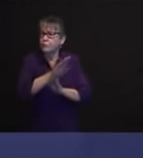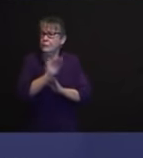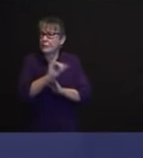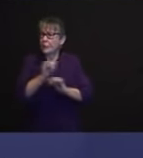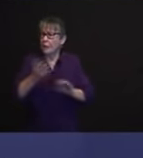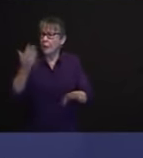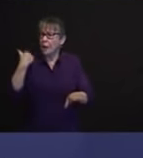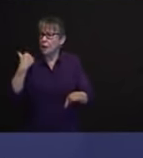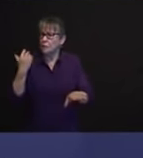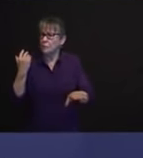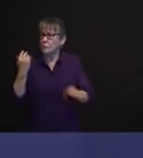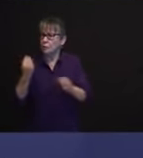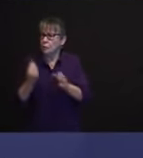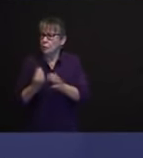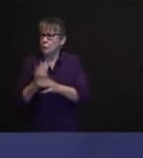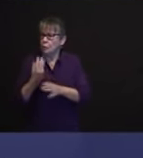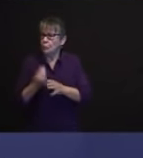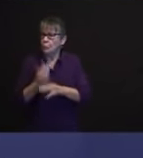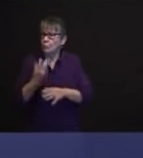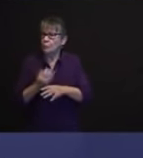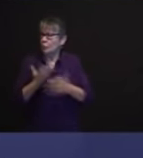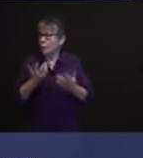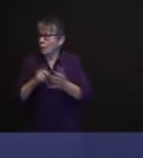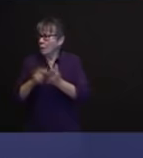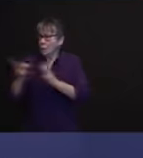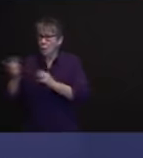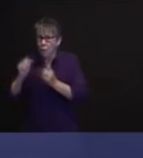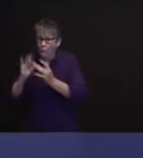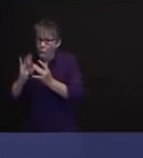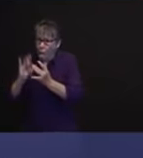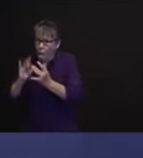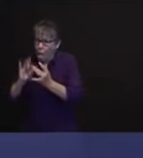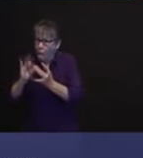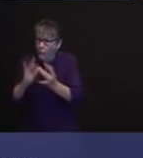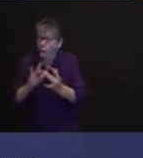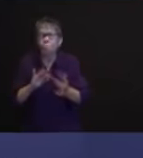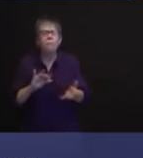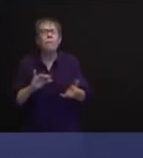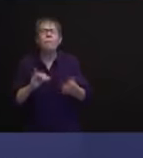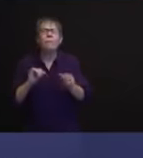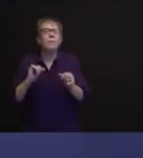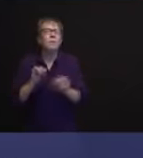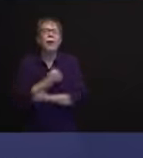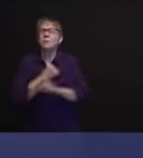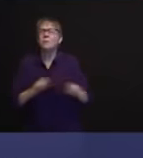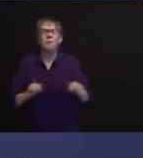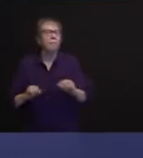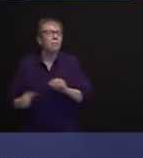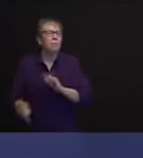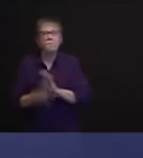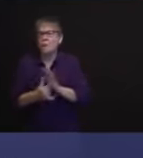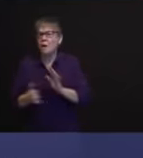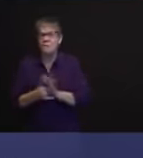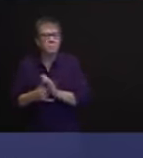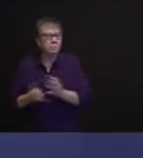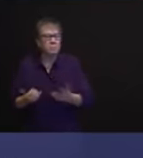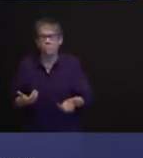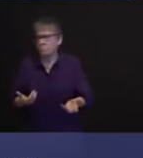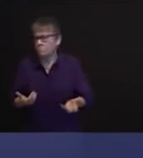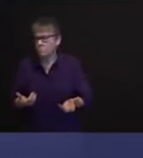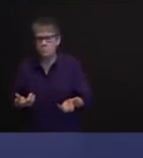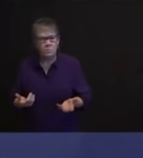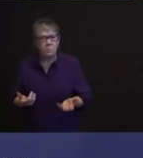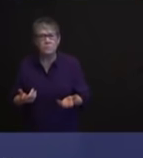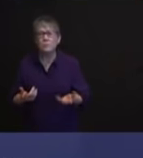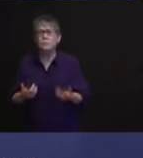tracers that were out there. We do have a lot more contact tracers now. We are adding more contact tracers every day, but even at this point, given